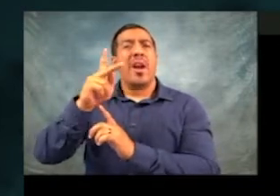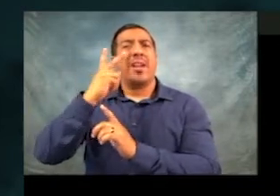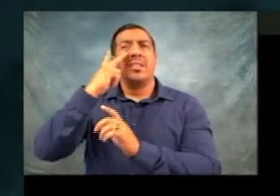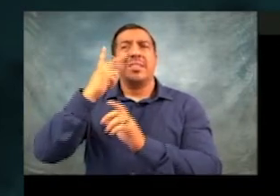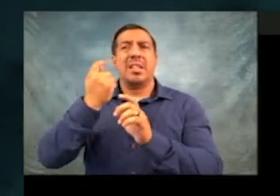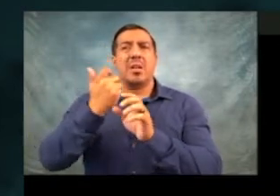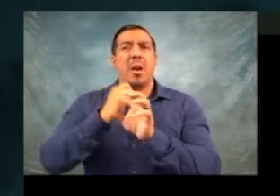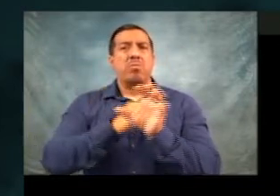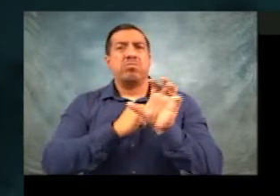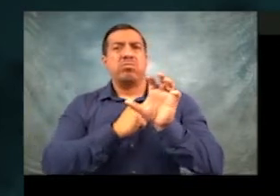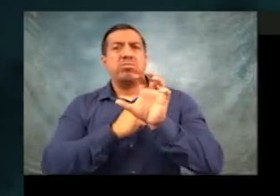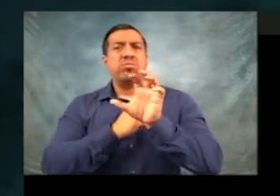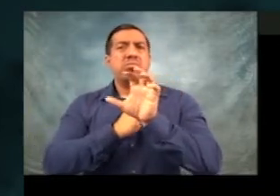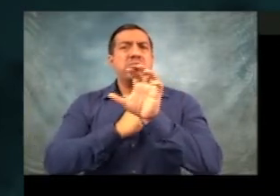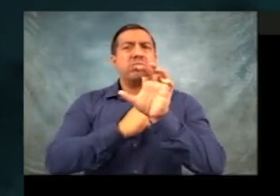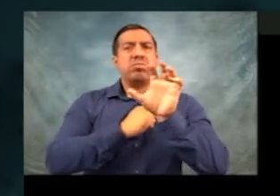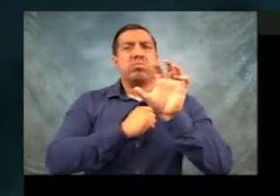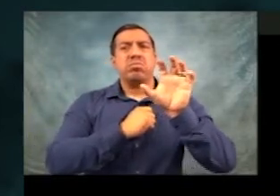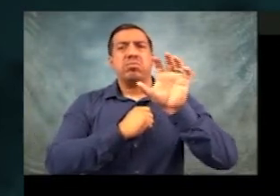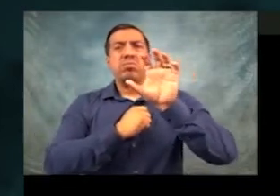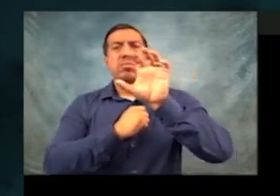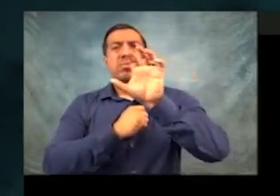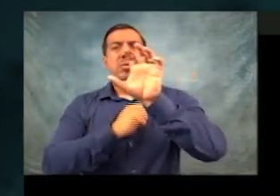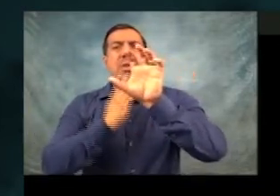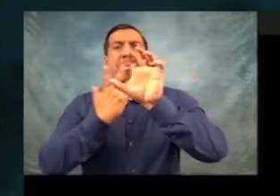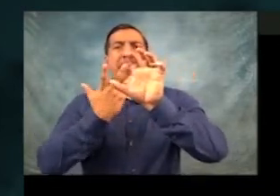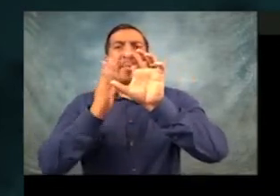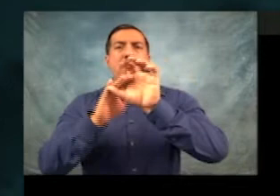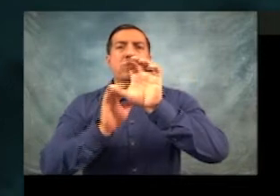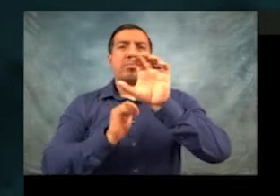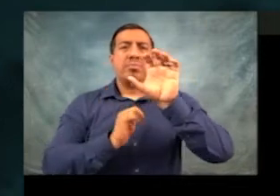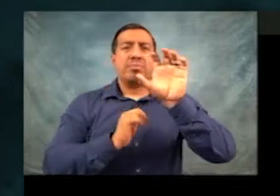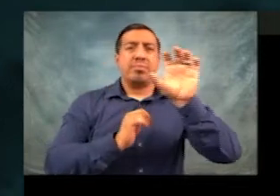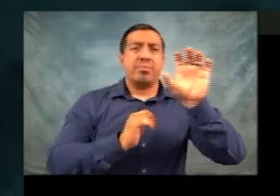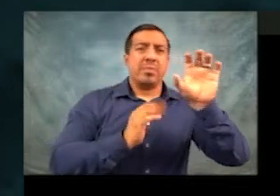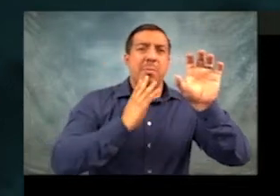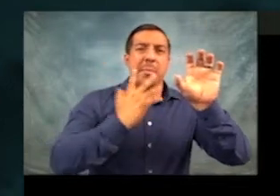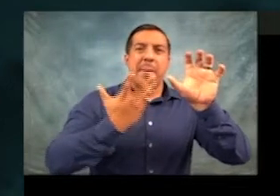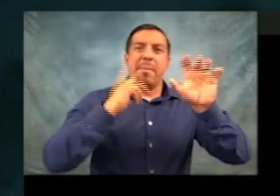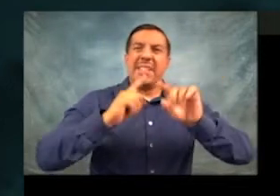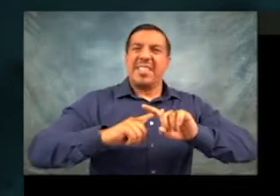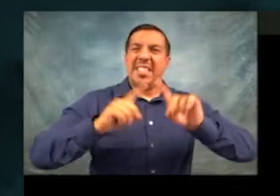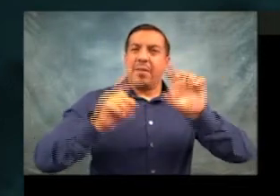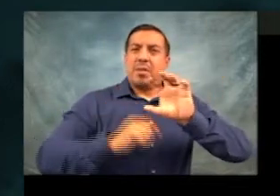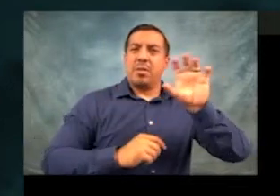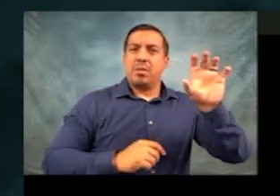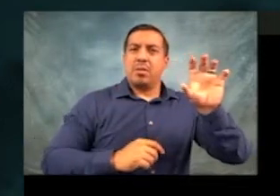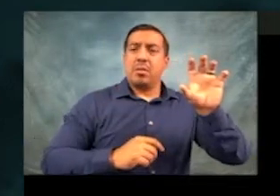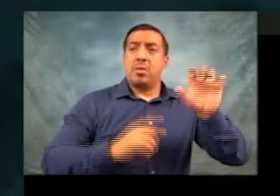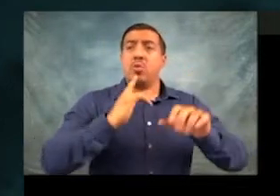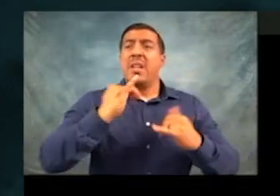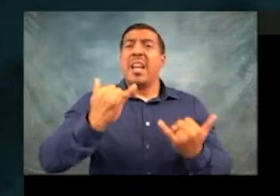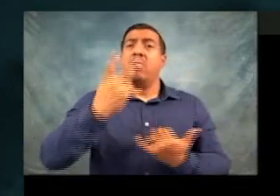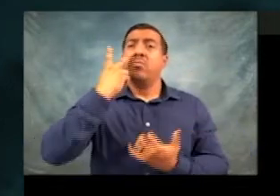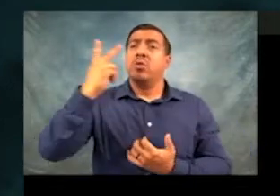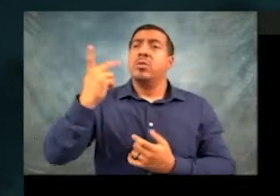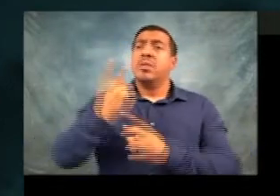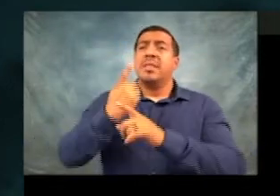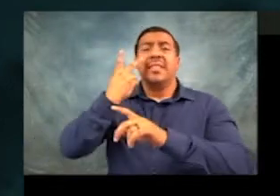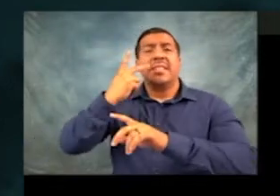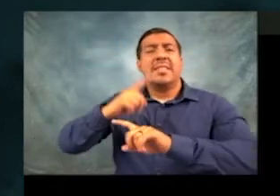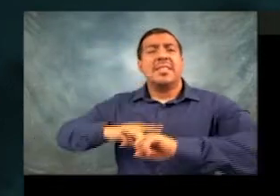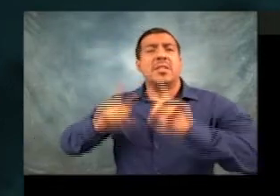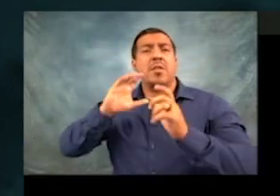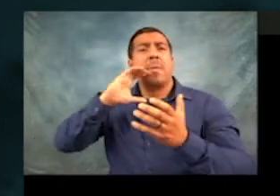wobble or move a little bit to the west, how that might have been drastically different. And in fact, let's take a look at that. So this